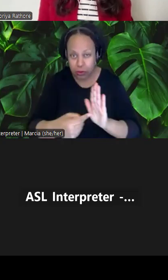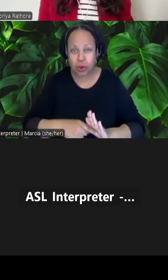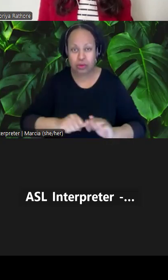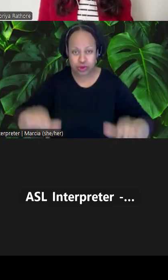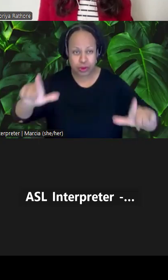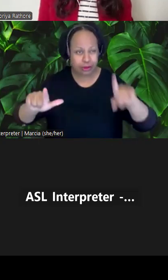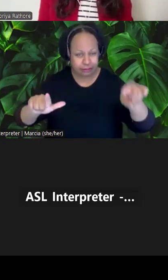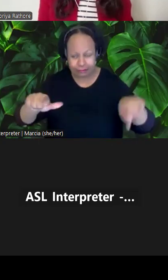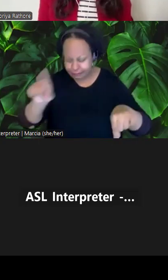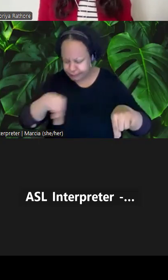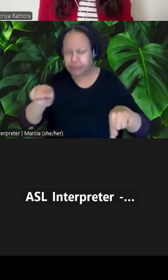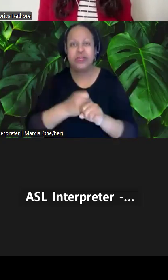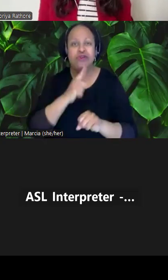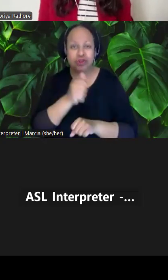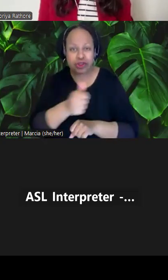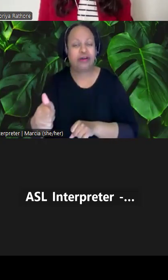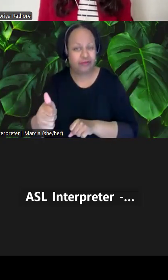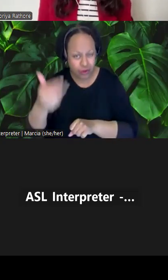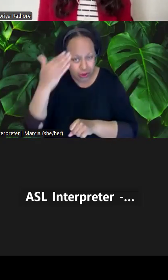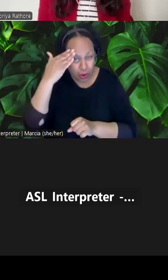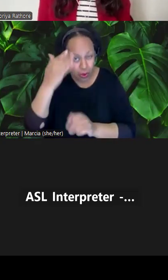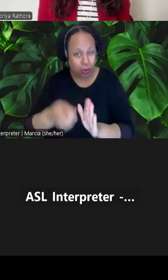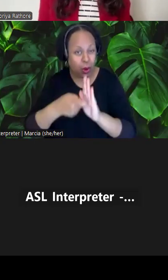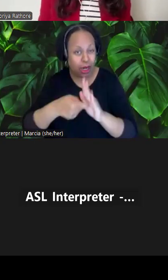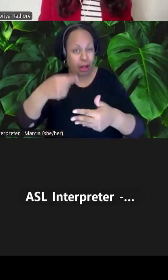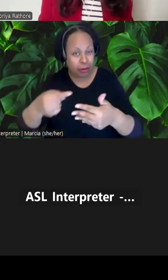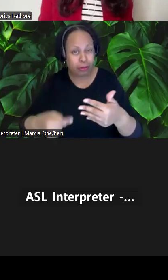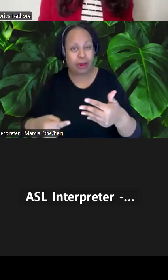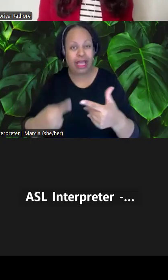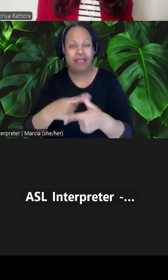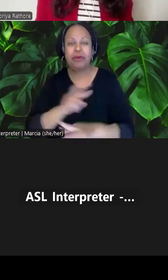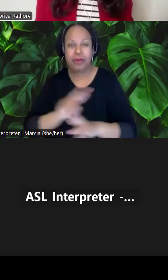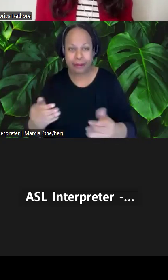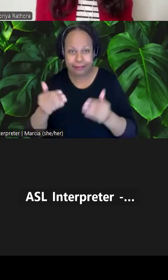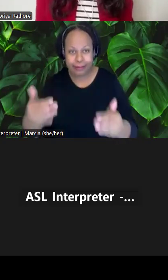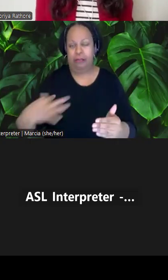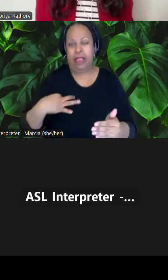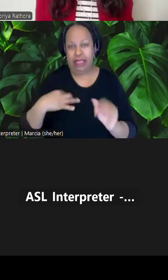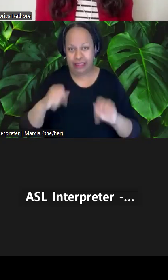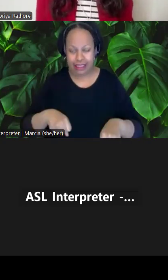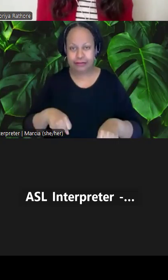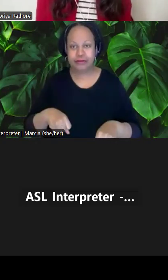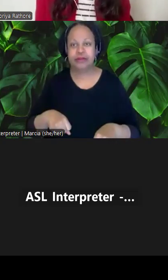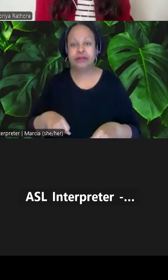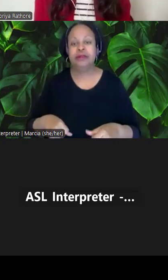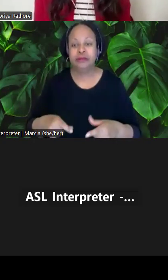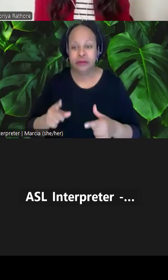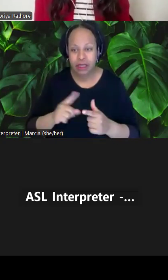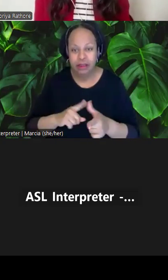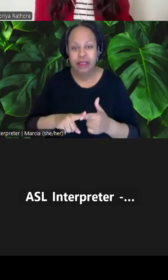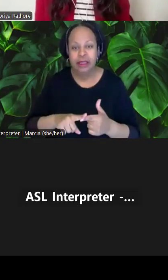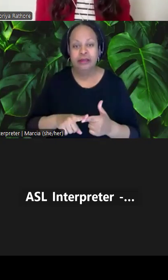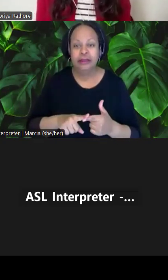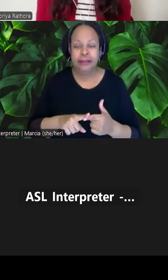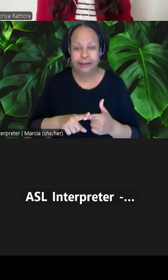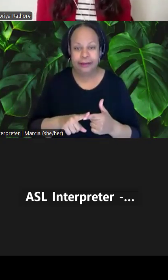you need to prepare to apply. Finally, I will spend a few minutes talking about some grant writing tips,